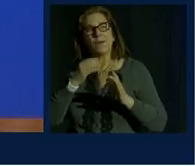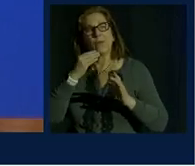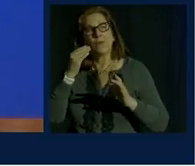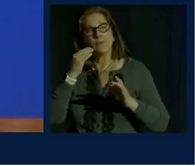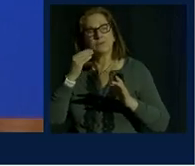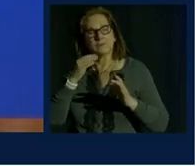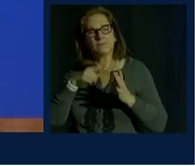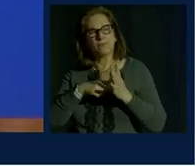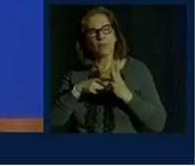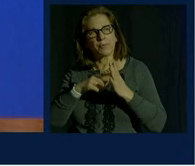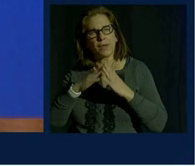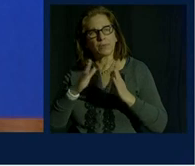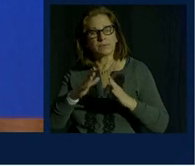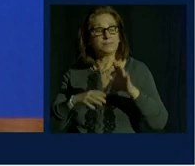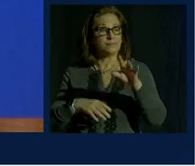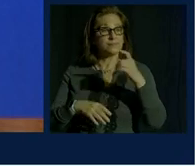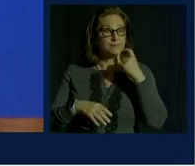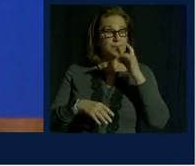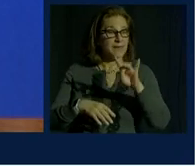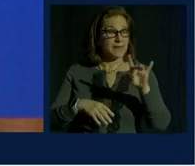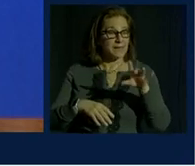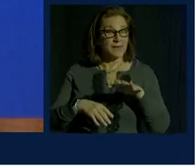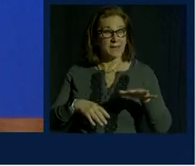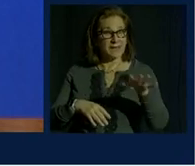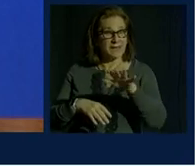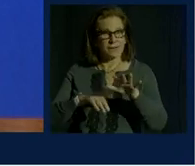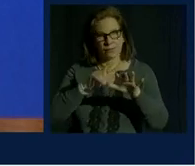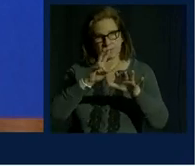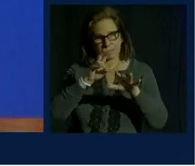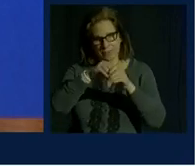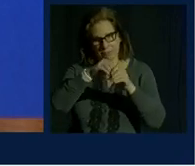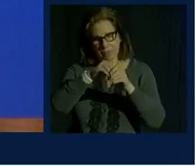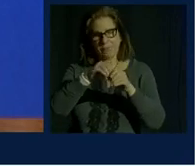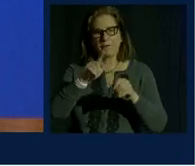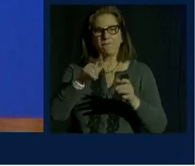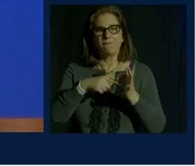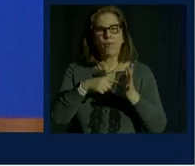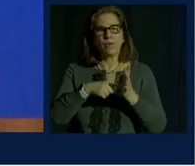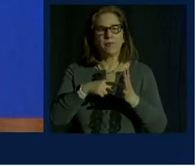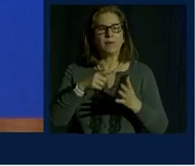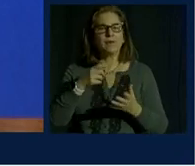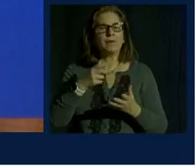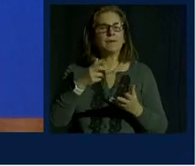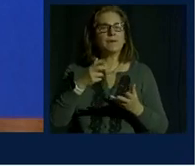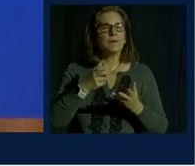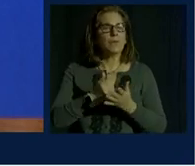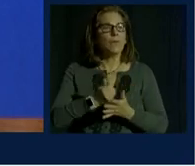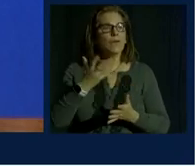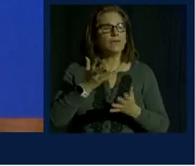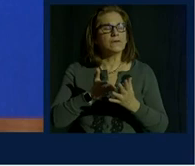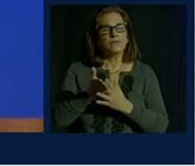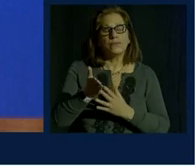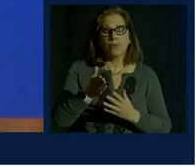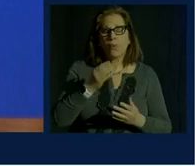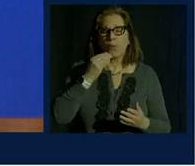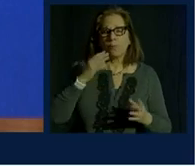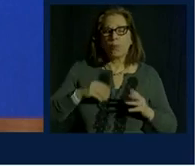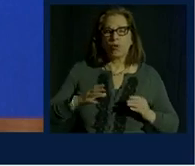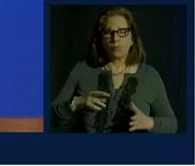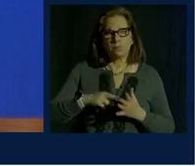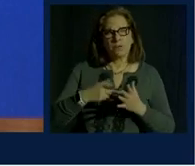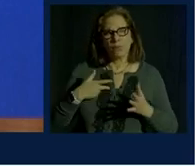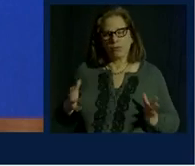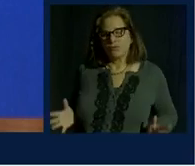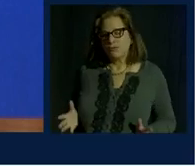creating opportunities for residents to create wealth through home ownership. In addition to that, the developer,